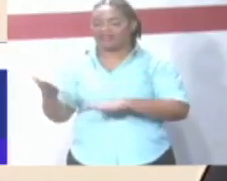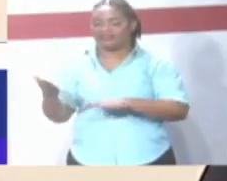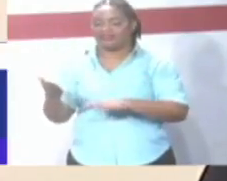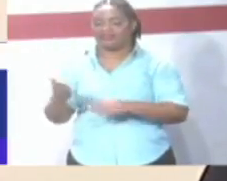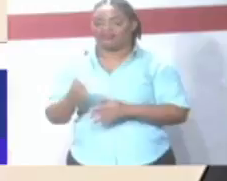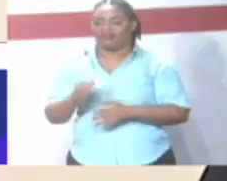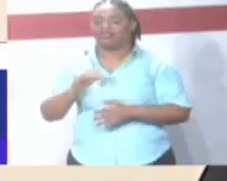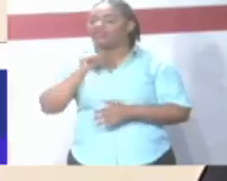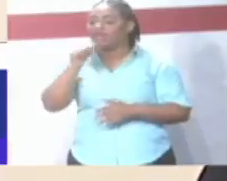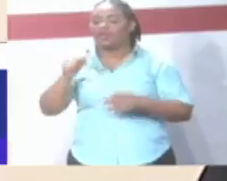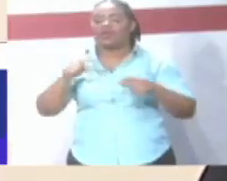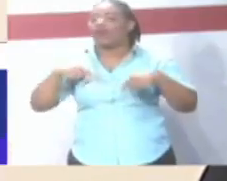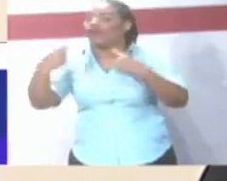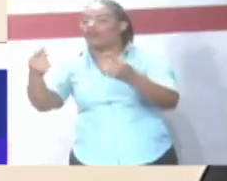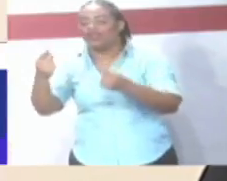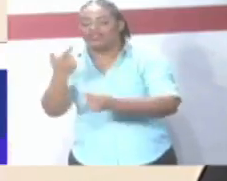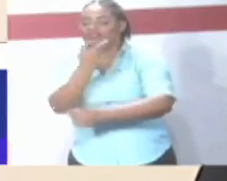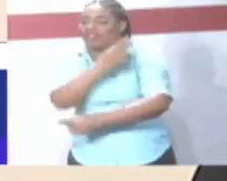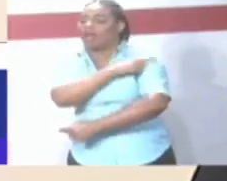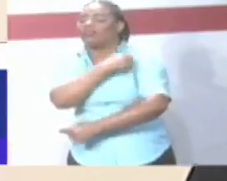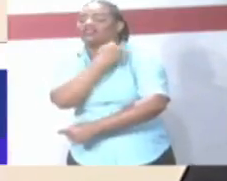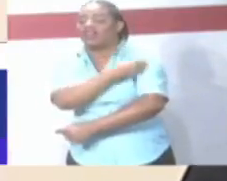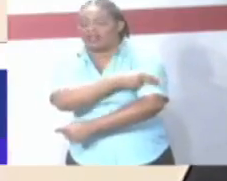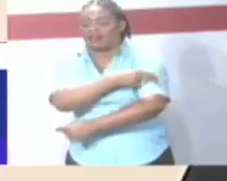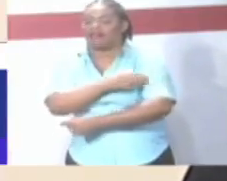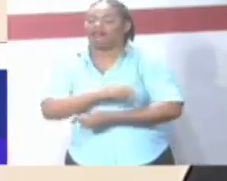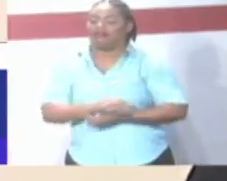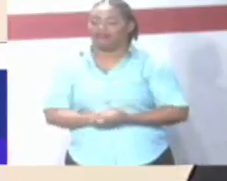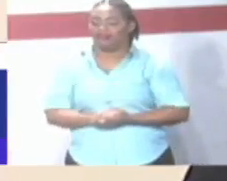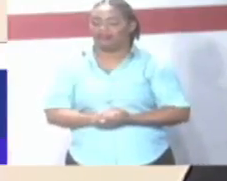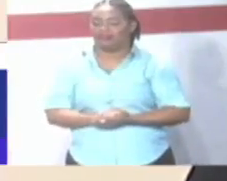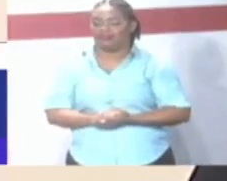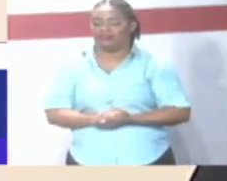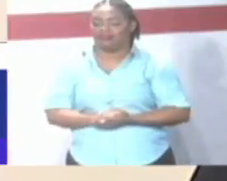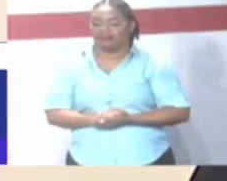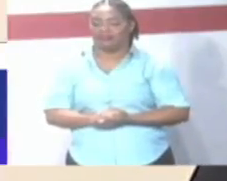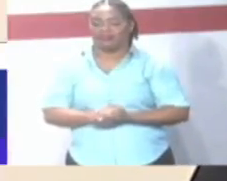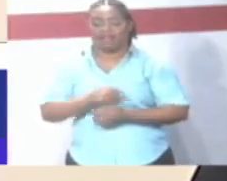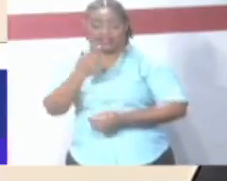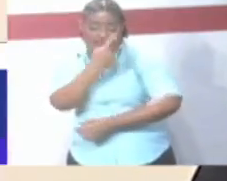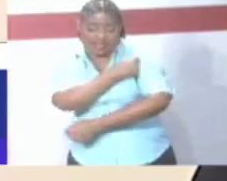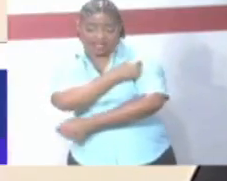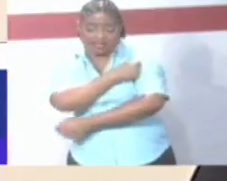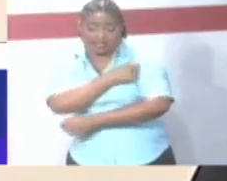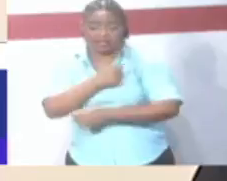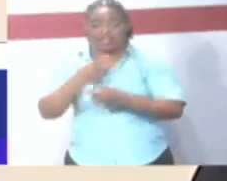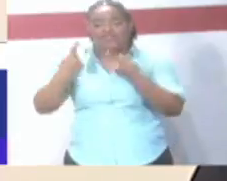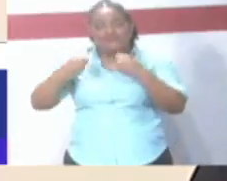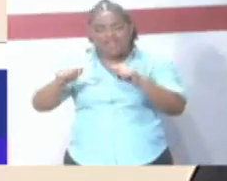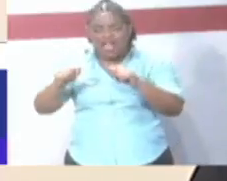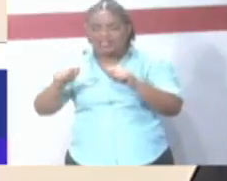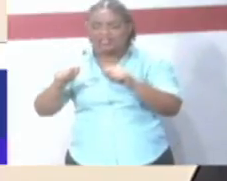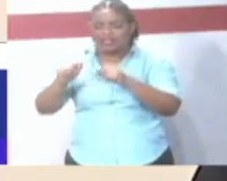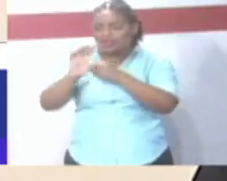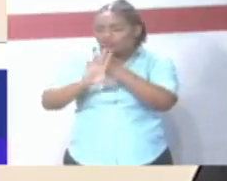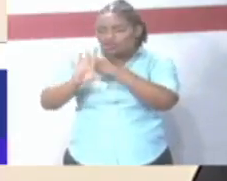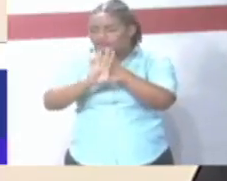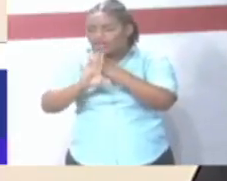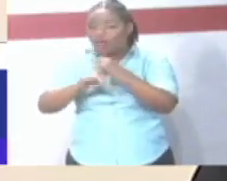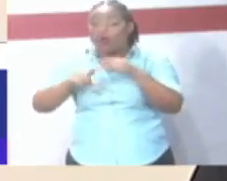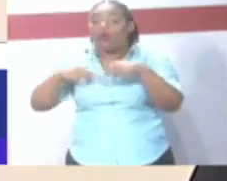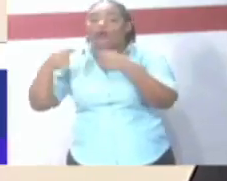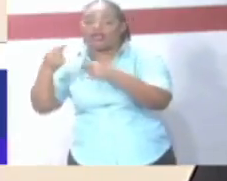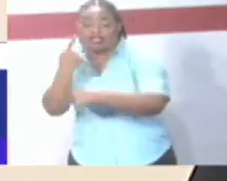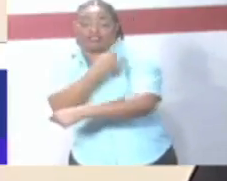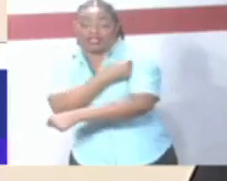as such. The vaccines are designed to try and keep you out of the hospital, and they do a very good job at that. But even